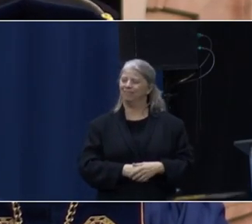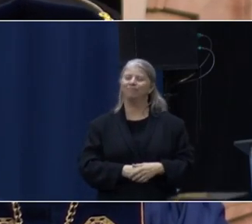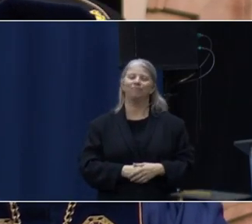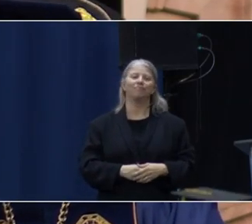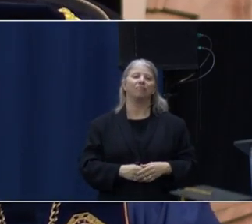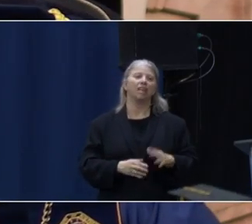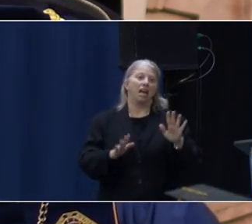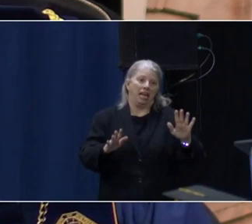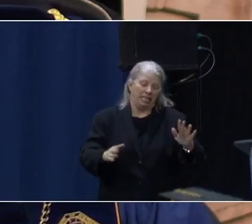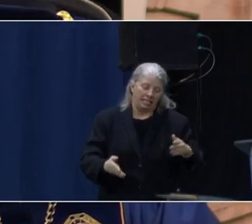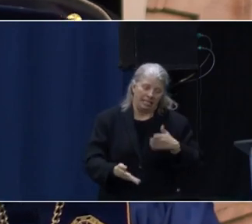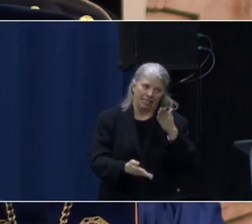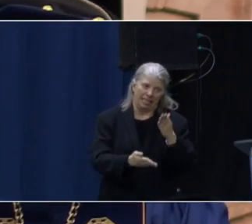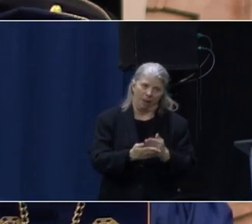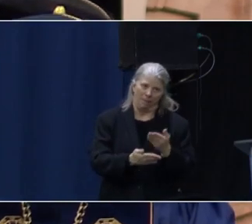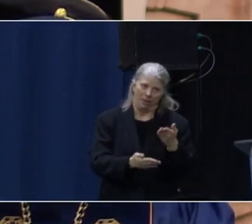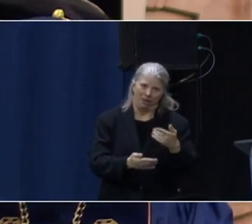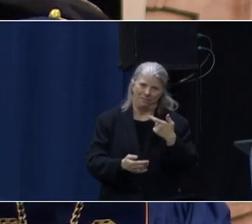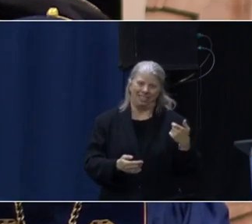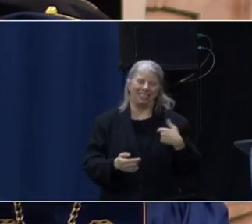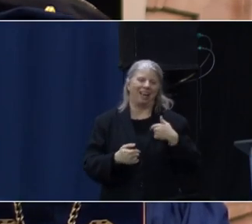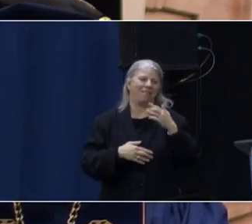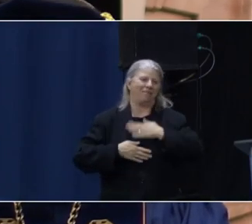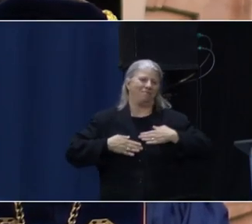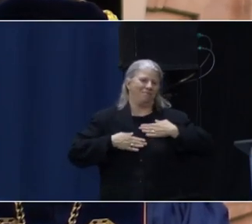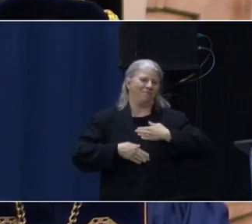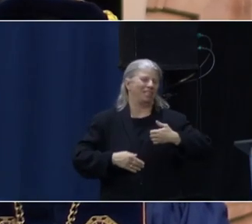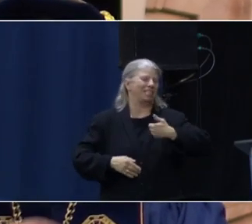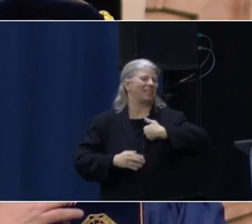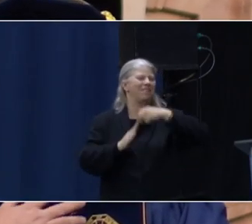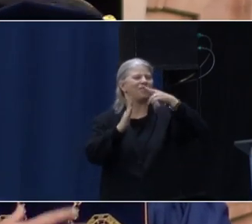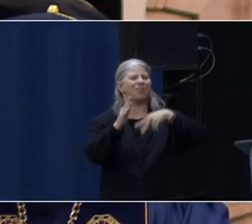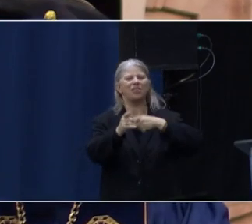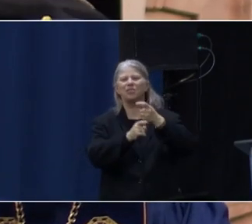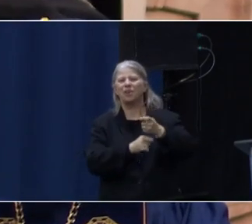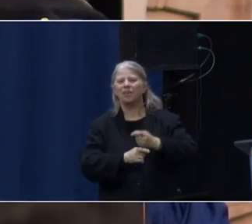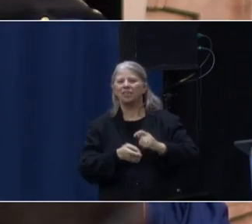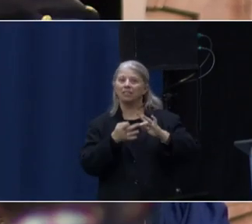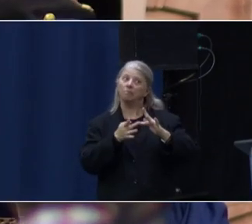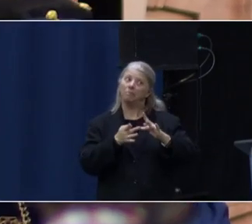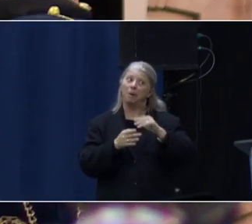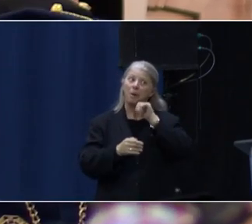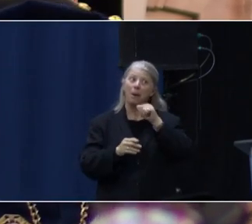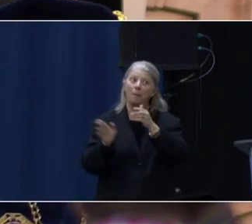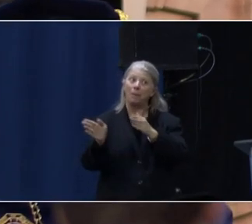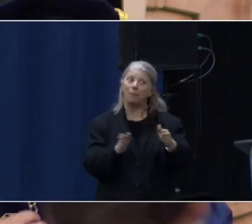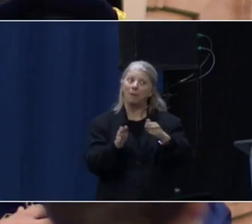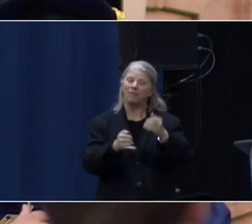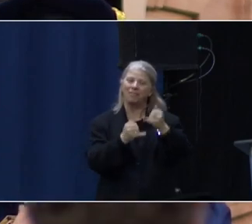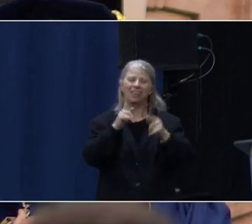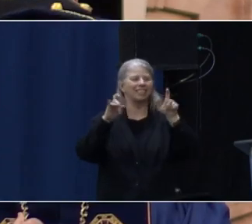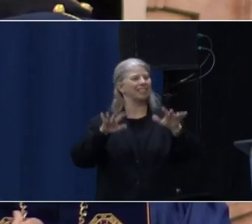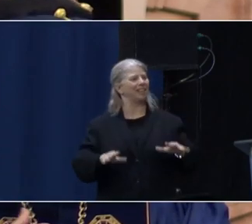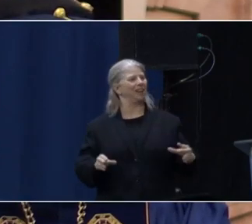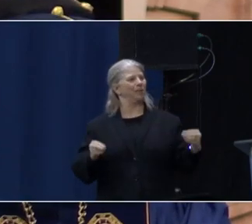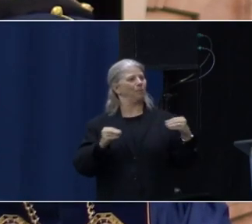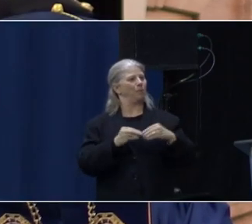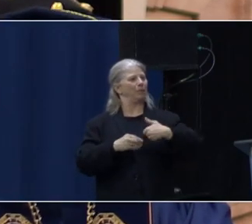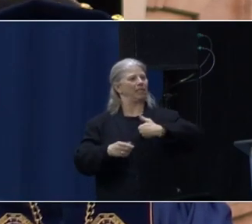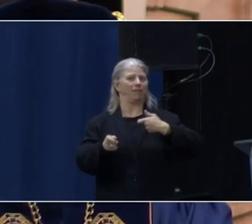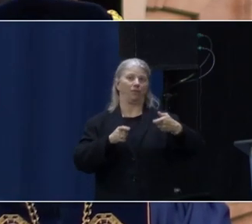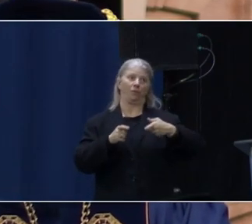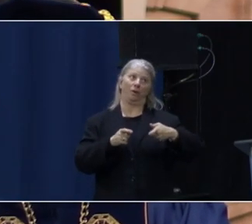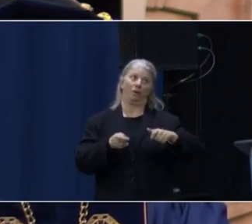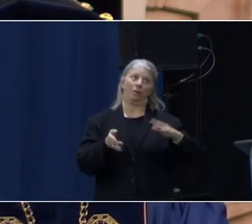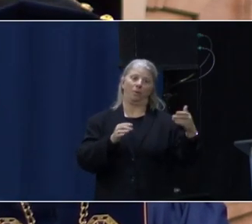Okay, I had to cut myself off there because I was having way too much fun reading jokes on the internet instead of preparing for finals, which is more self-control than I